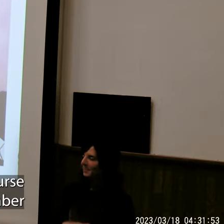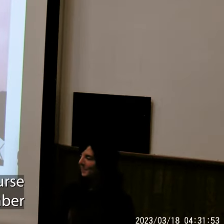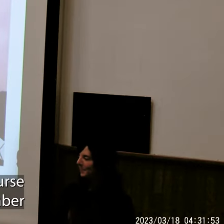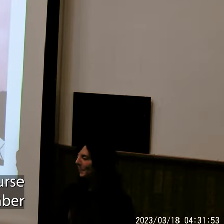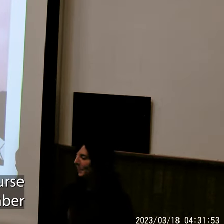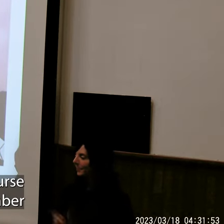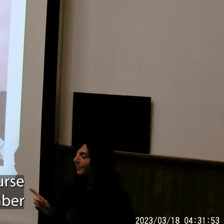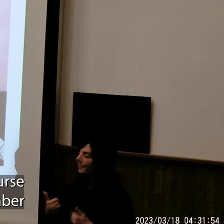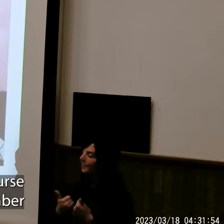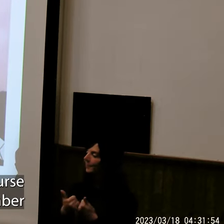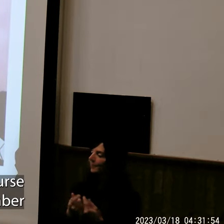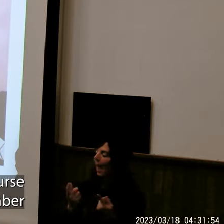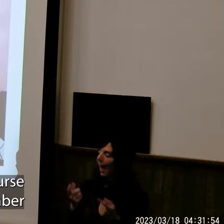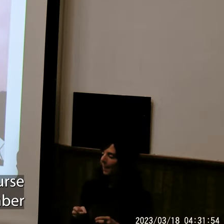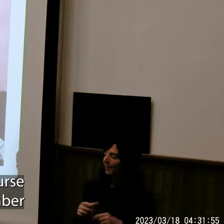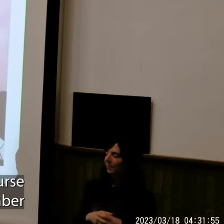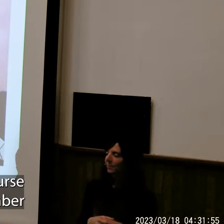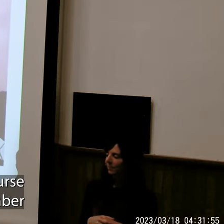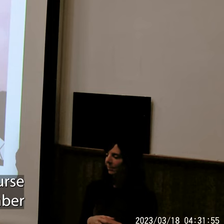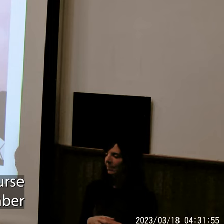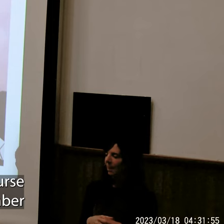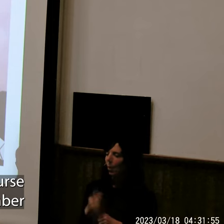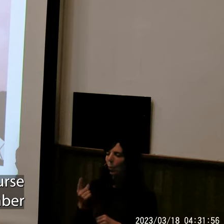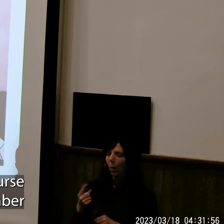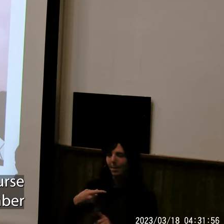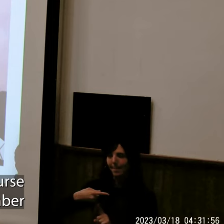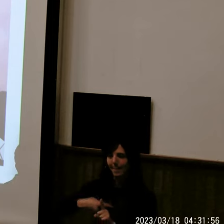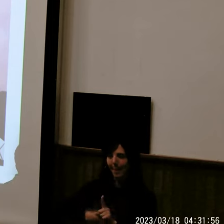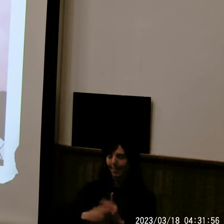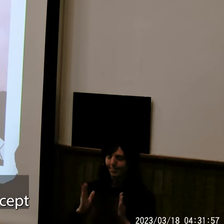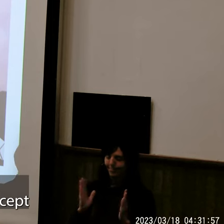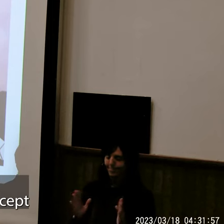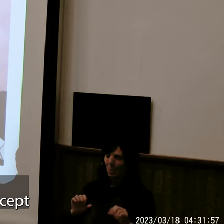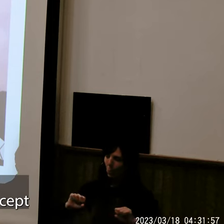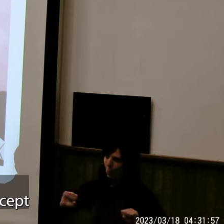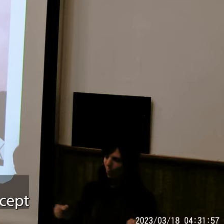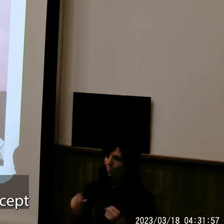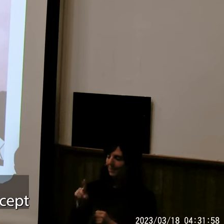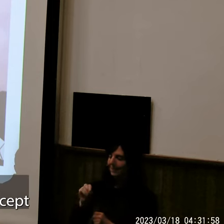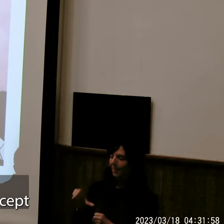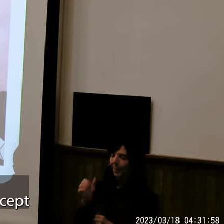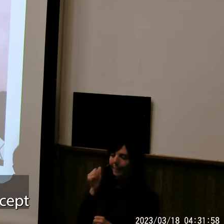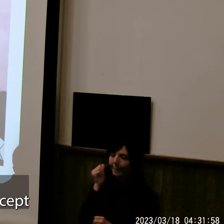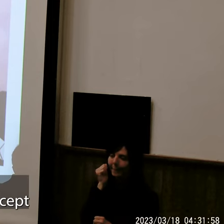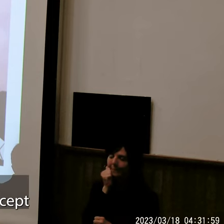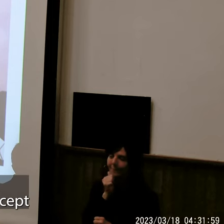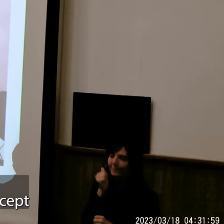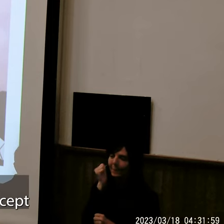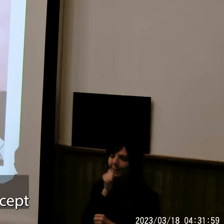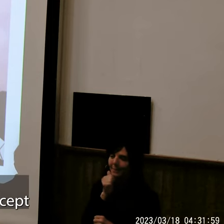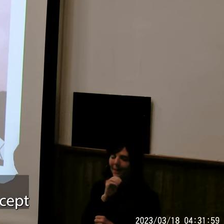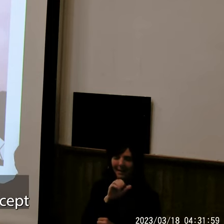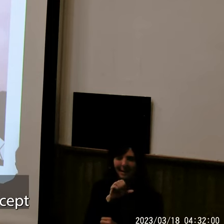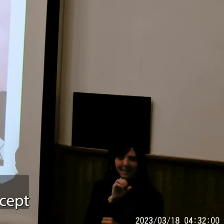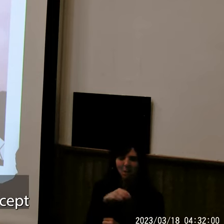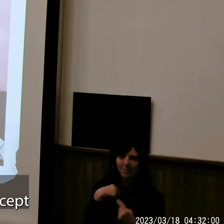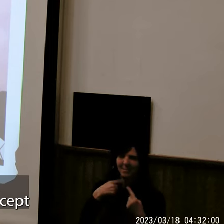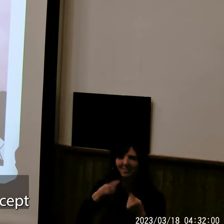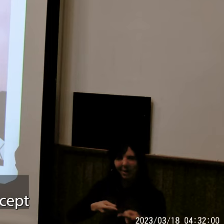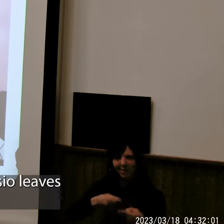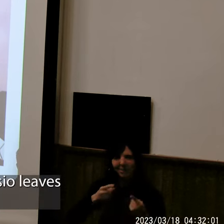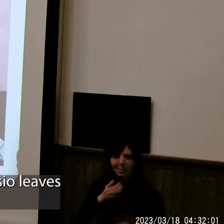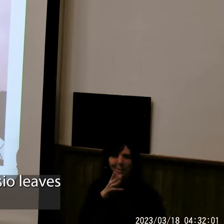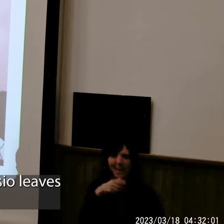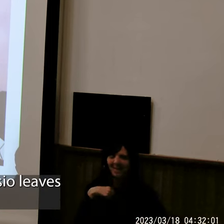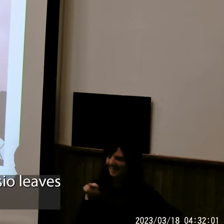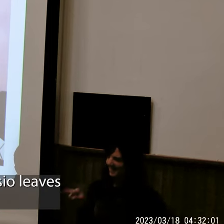The game takes place over the course of one long, cold month of December. As the days go by, Cassio struggles with her mother, who refuses